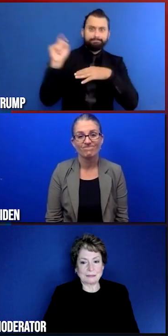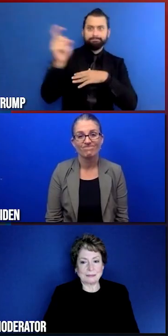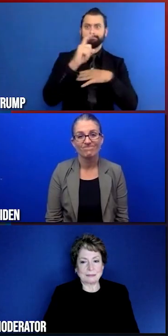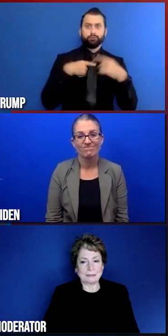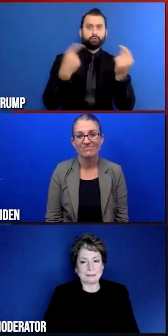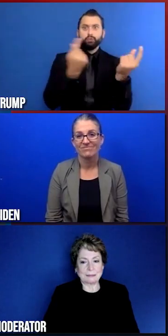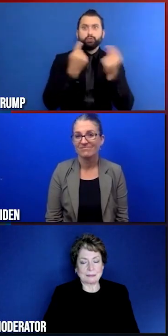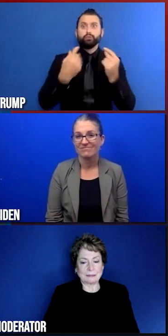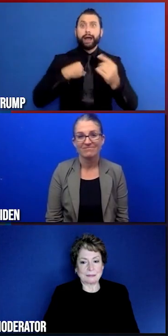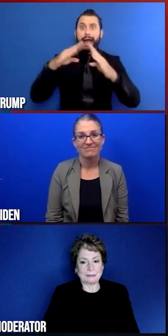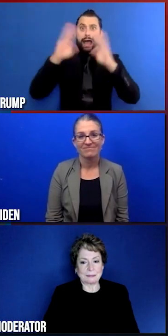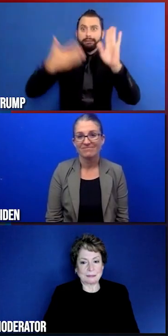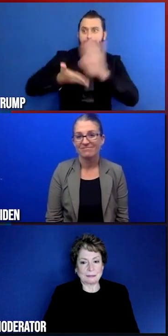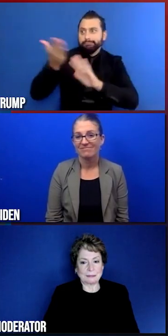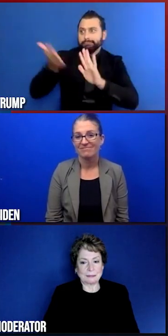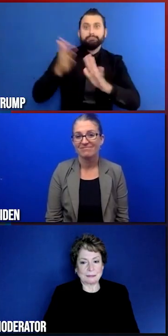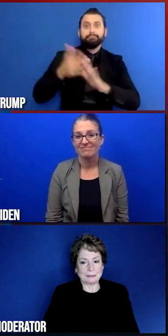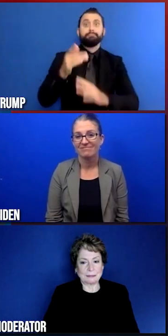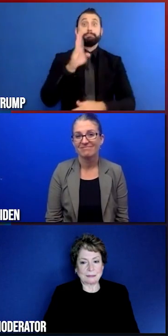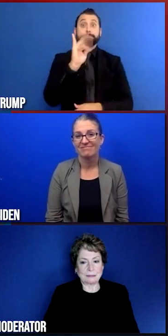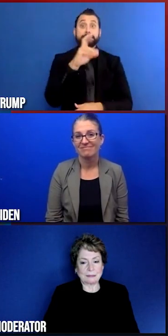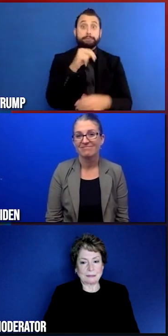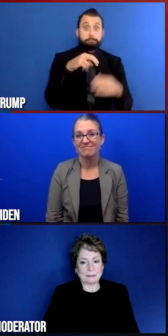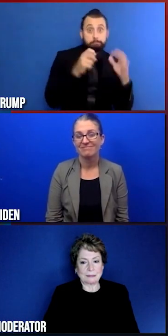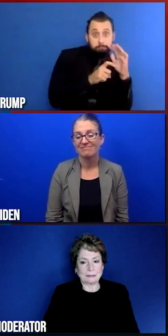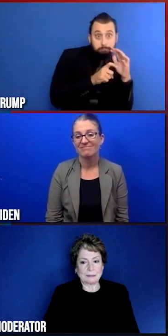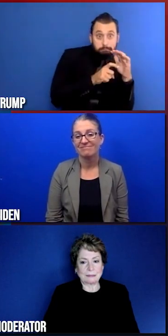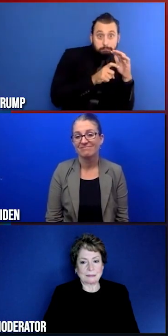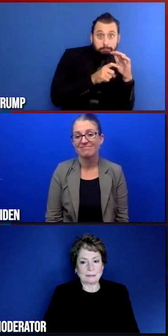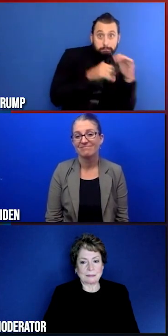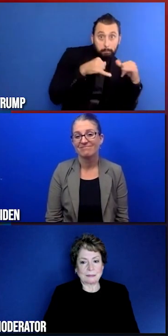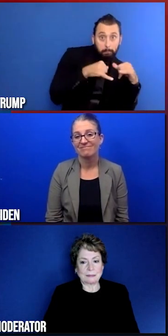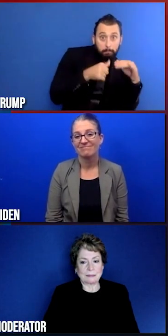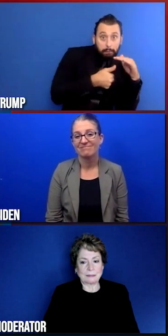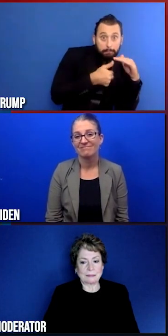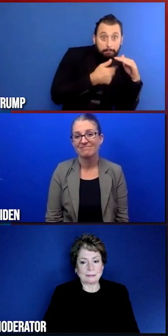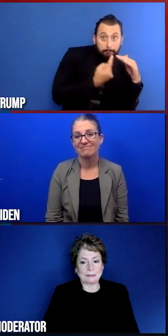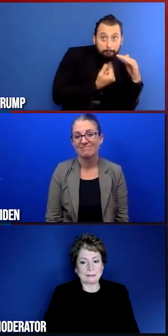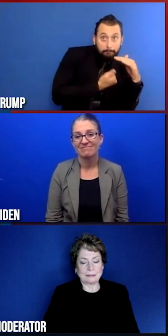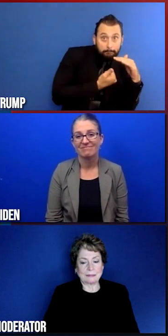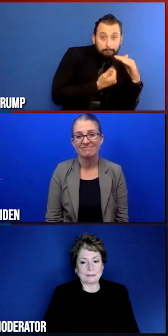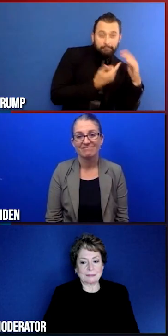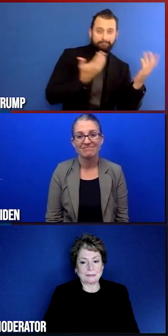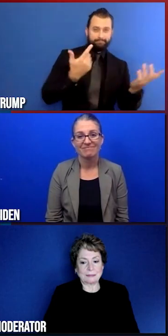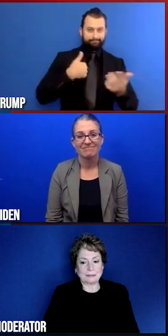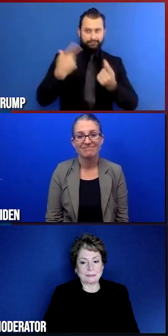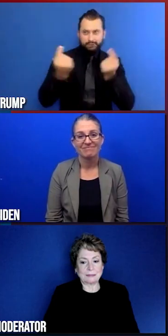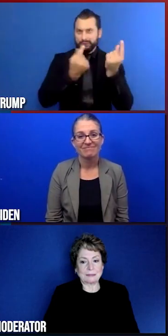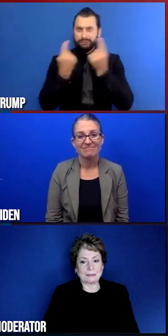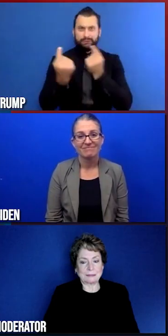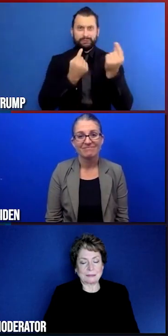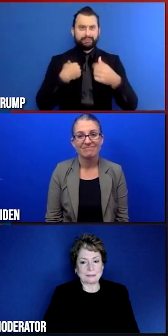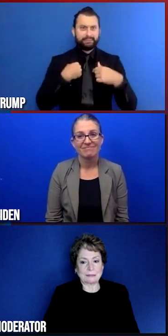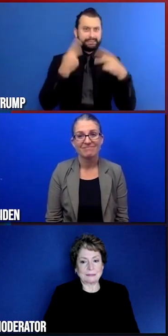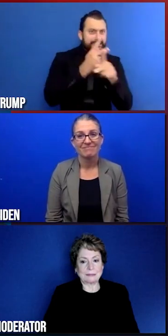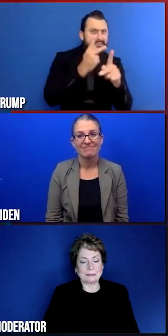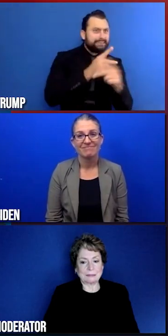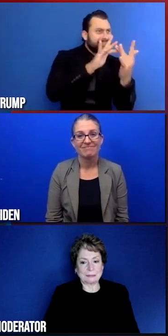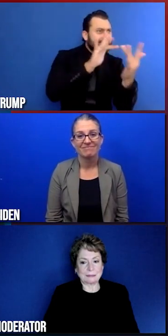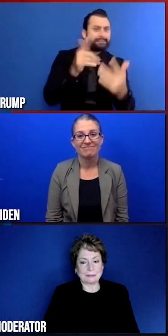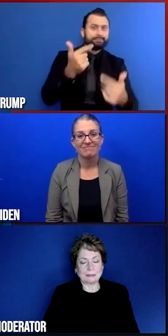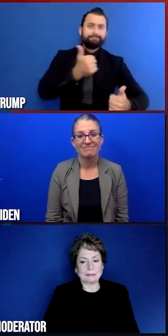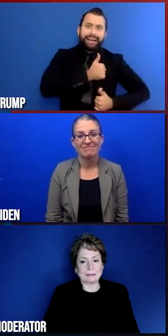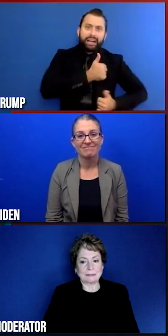meet a lot of families, including Gold Star families and military families, every meeting I had, and I had to meet them. I had to. It would be horrible